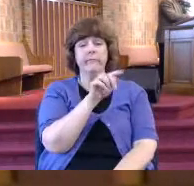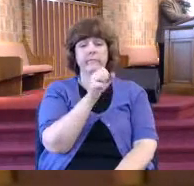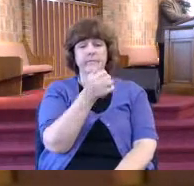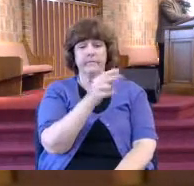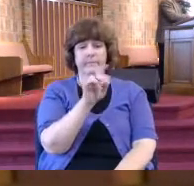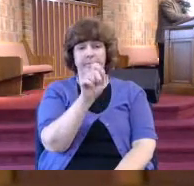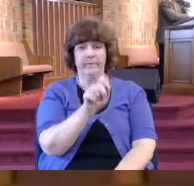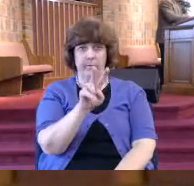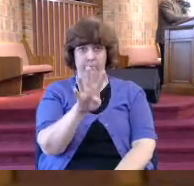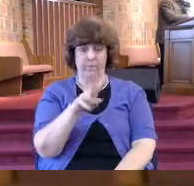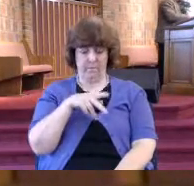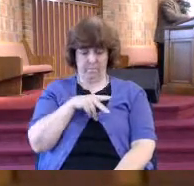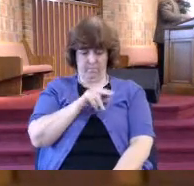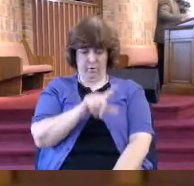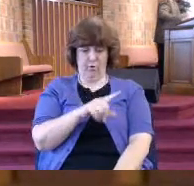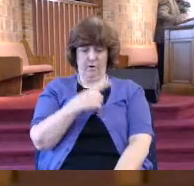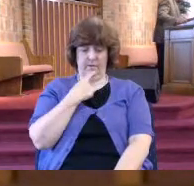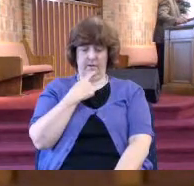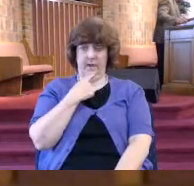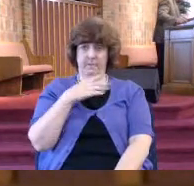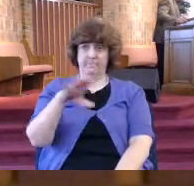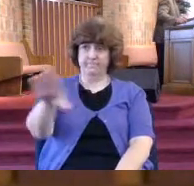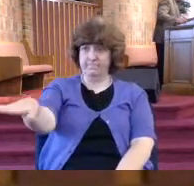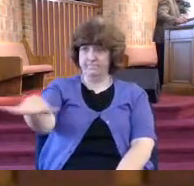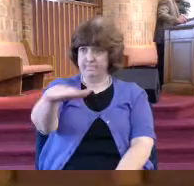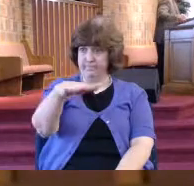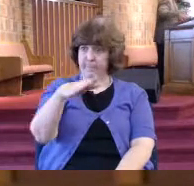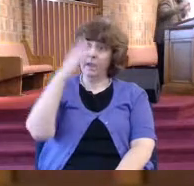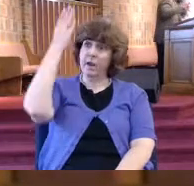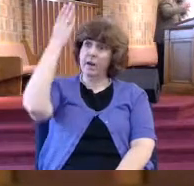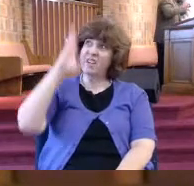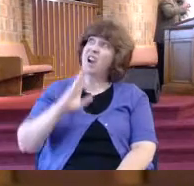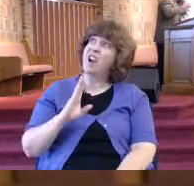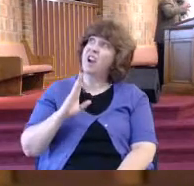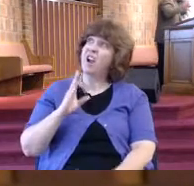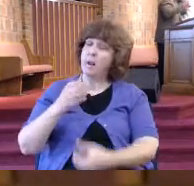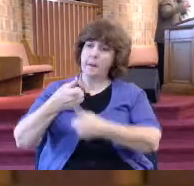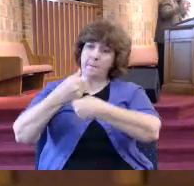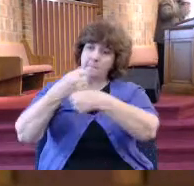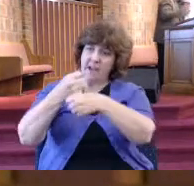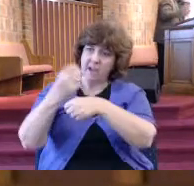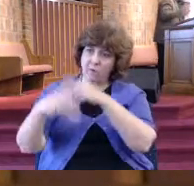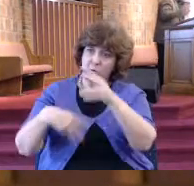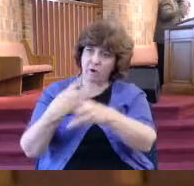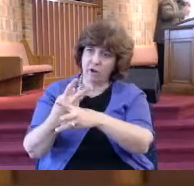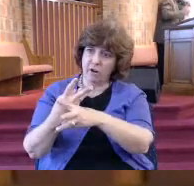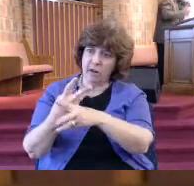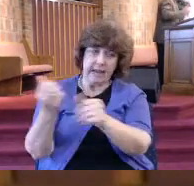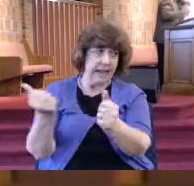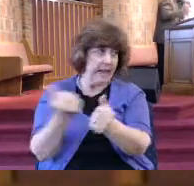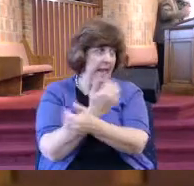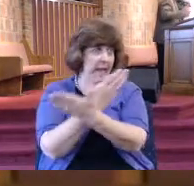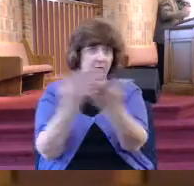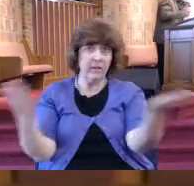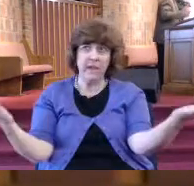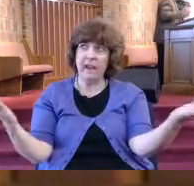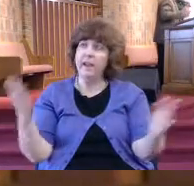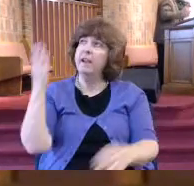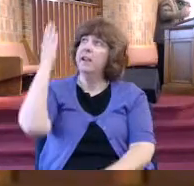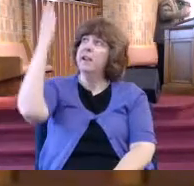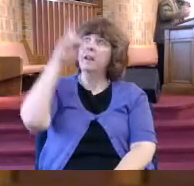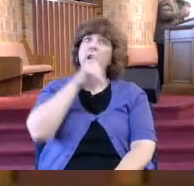world and everything in it, since He is Lord of heaven and